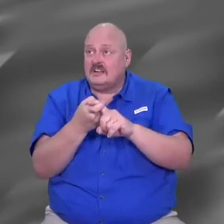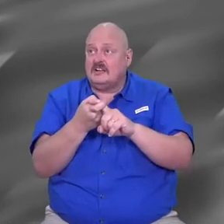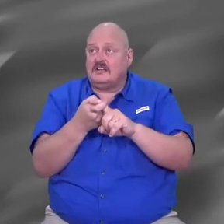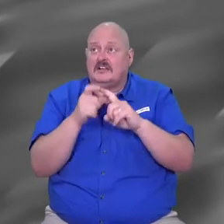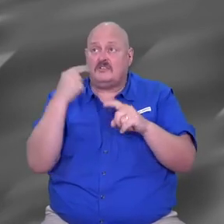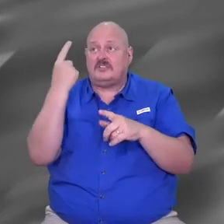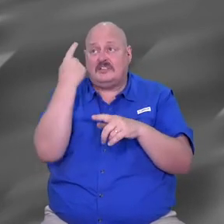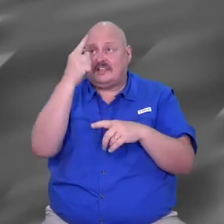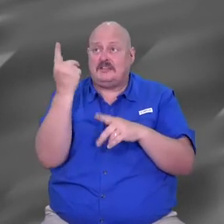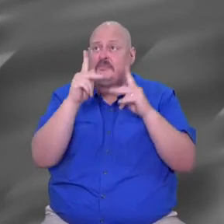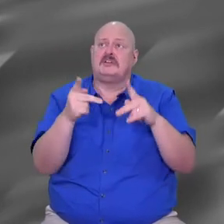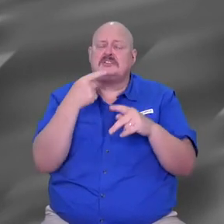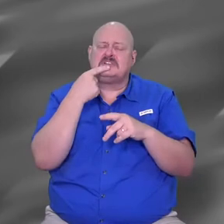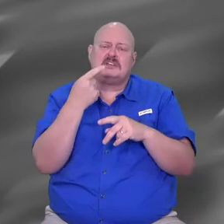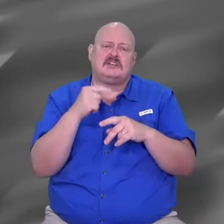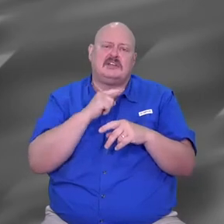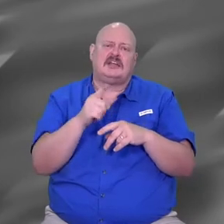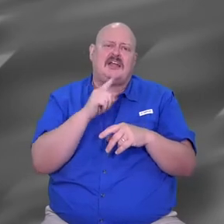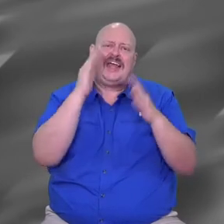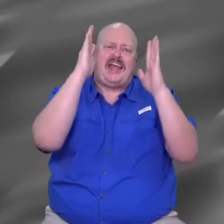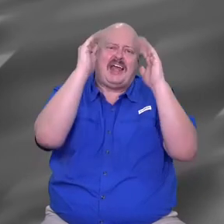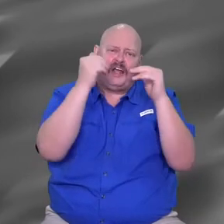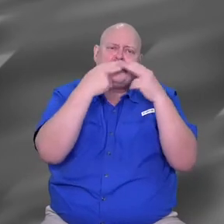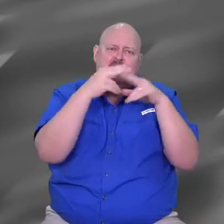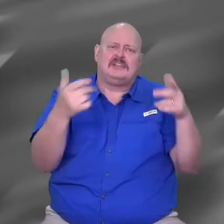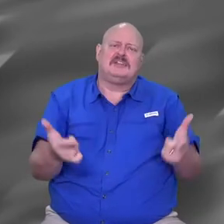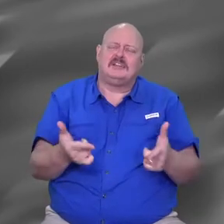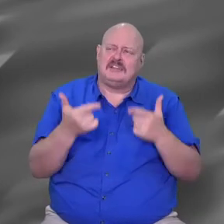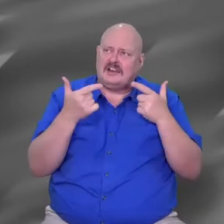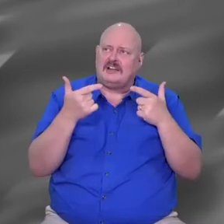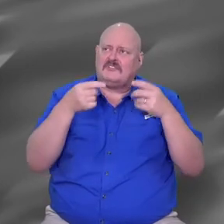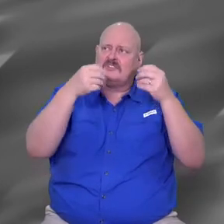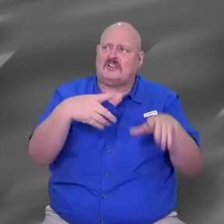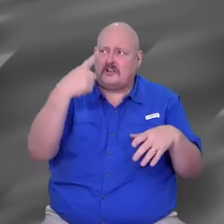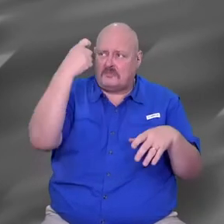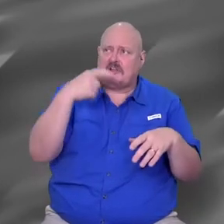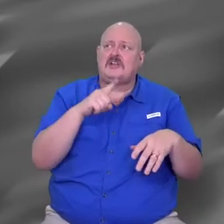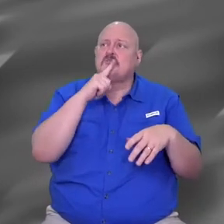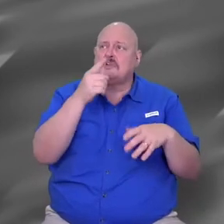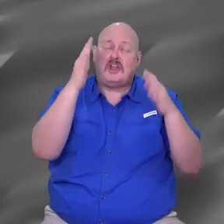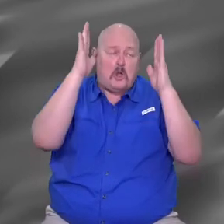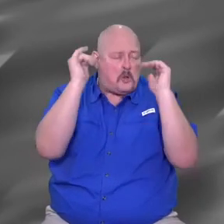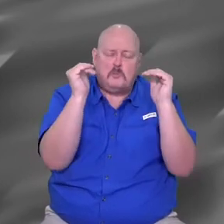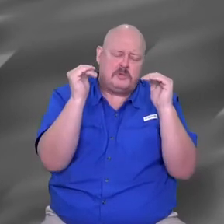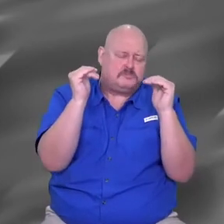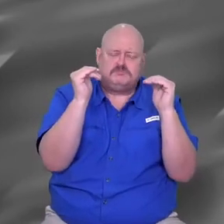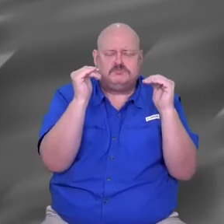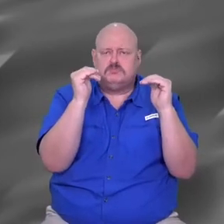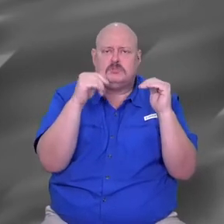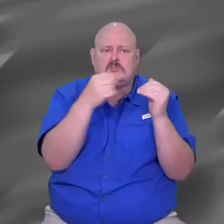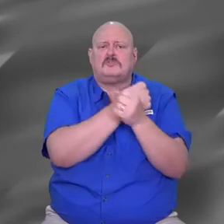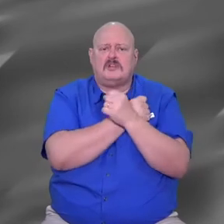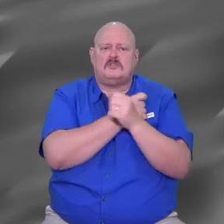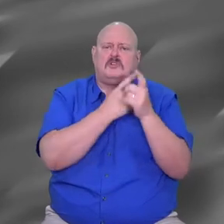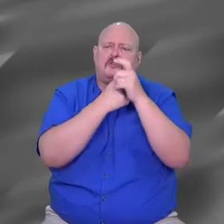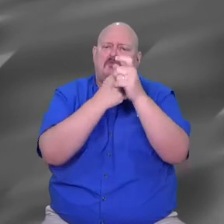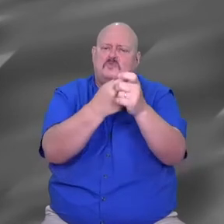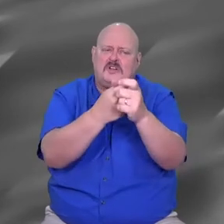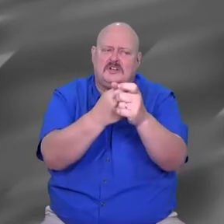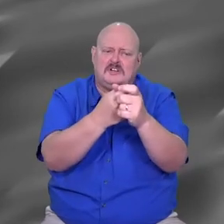think anybody says, you know, I really hope an innocent life is lost because of this. I really hope that those I love run to